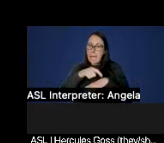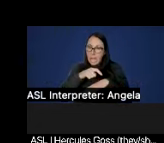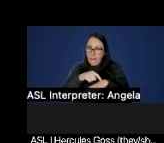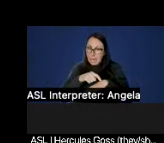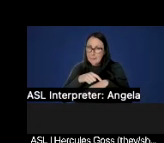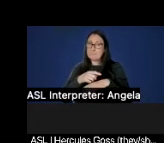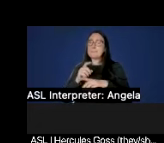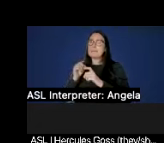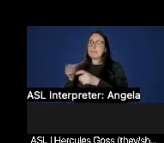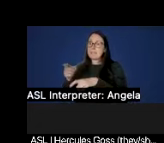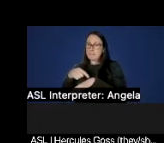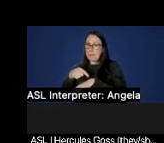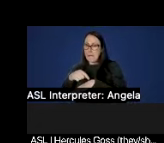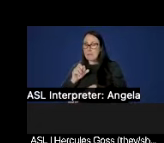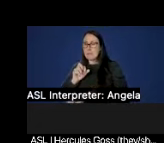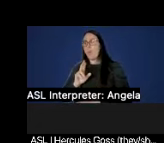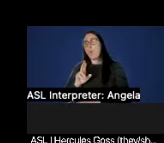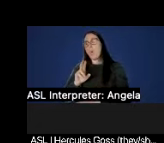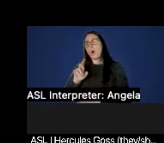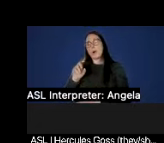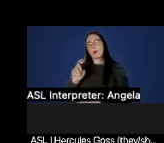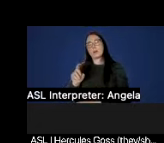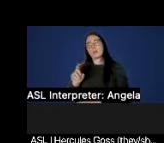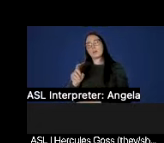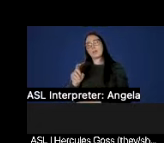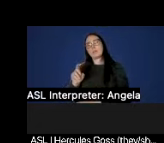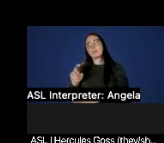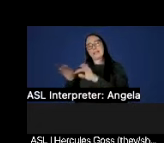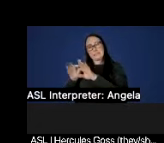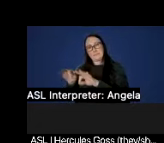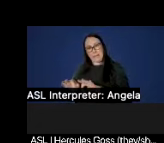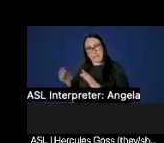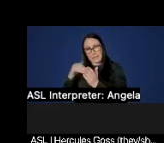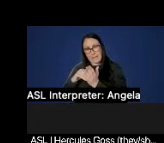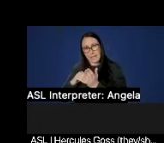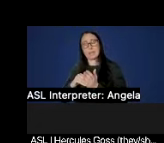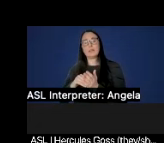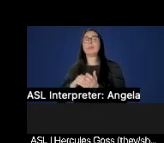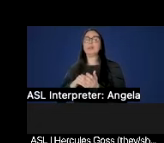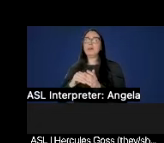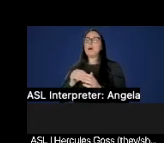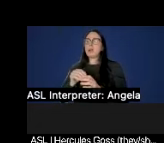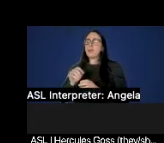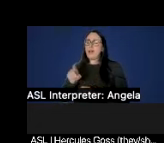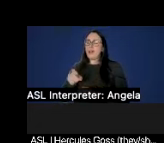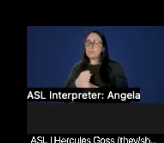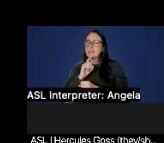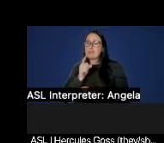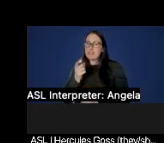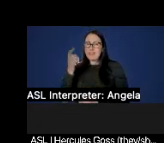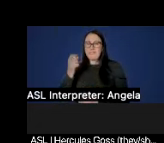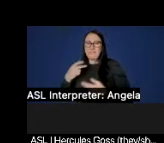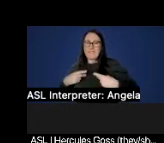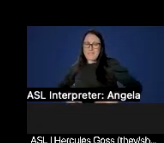you're serving has the space, maybe both physical and mental, to really take in what they are consenting